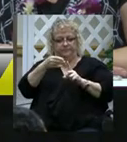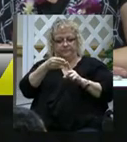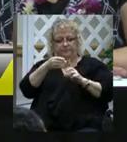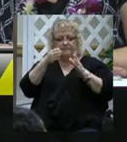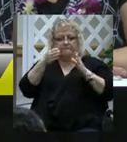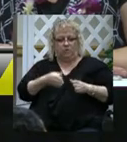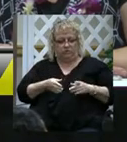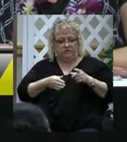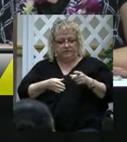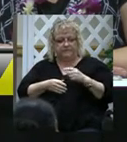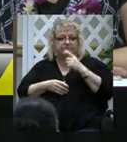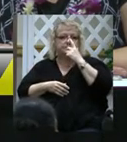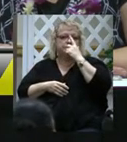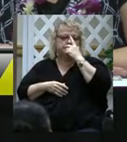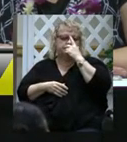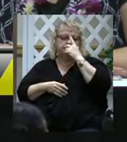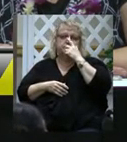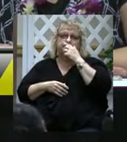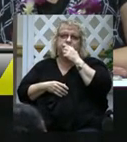go-to translator.